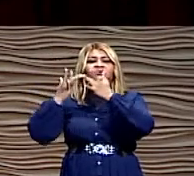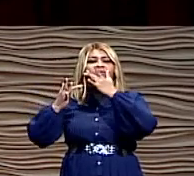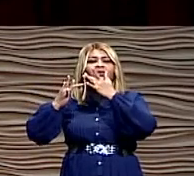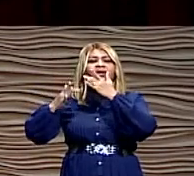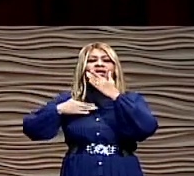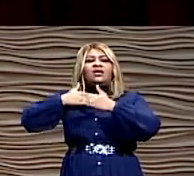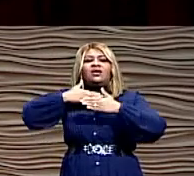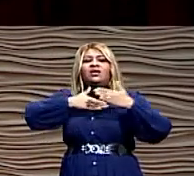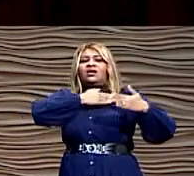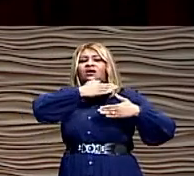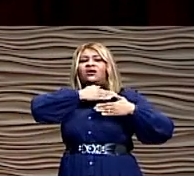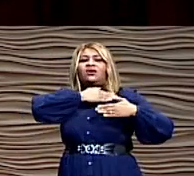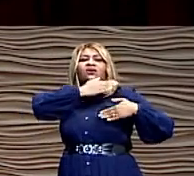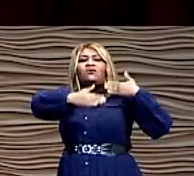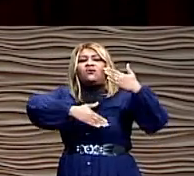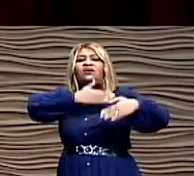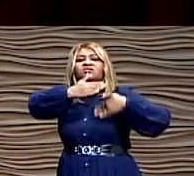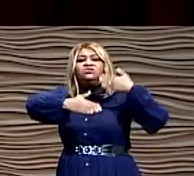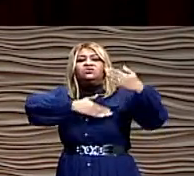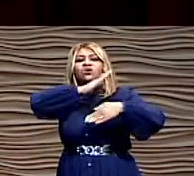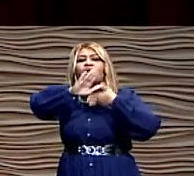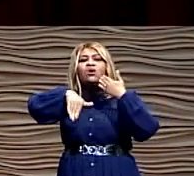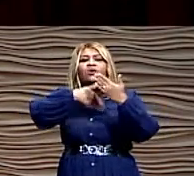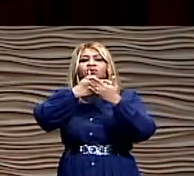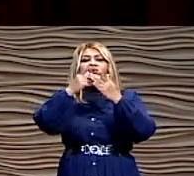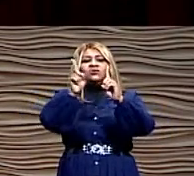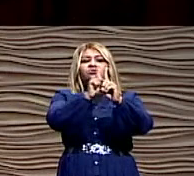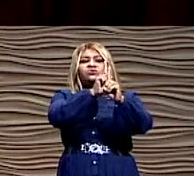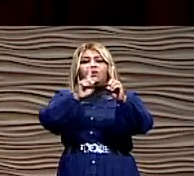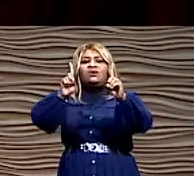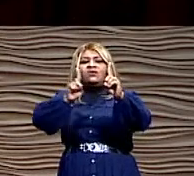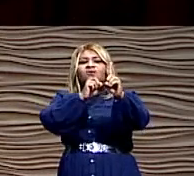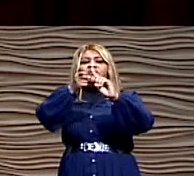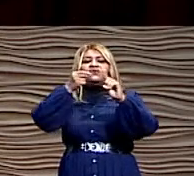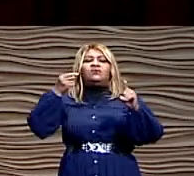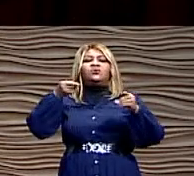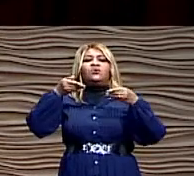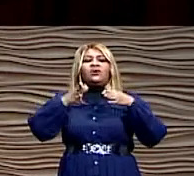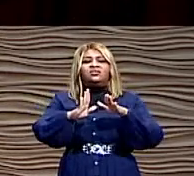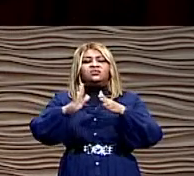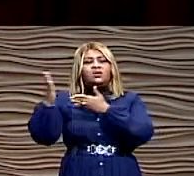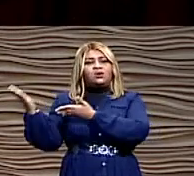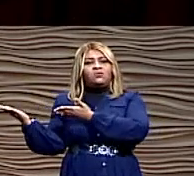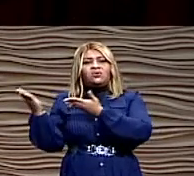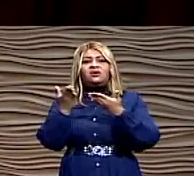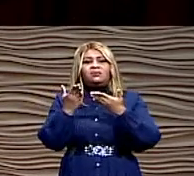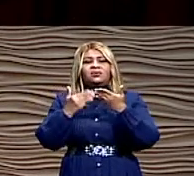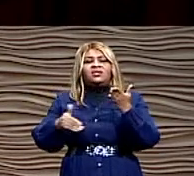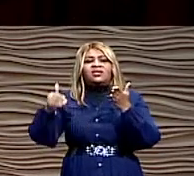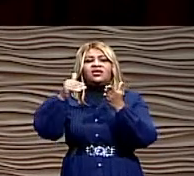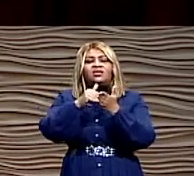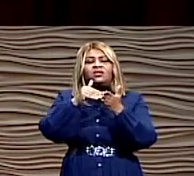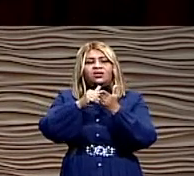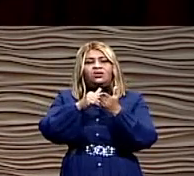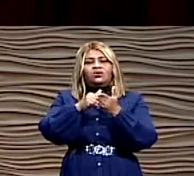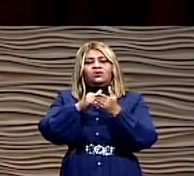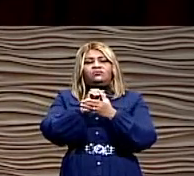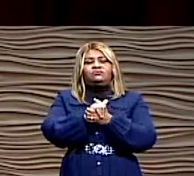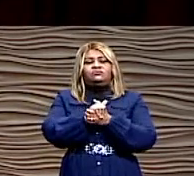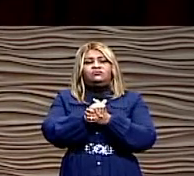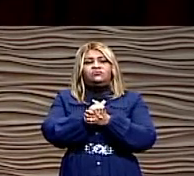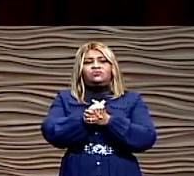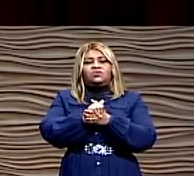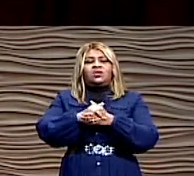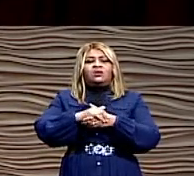to all who have gone astray from your ways. Bring them again with contrite hearts and